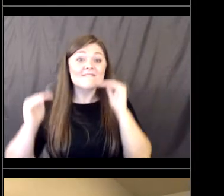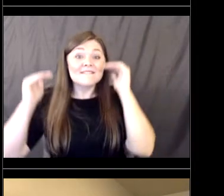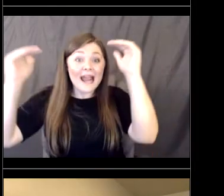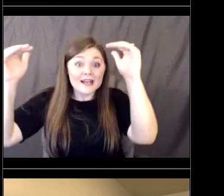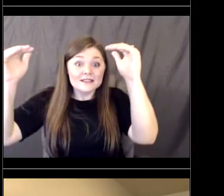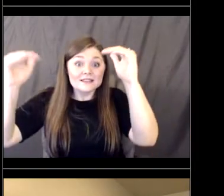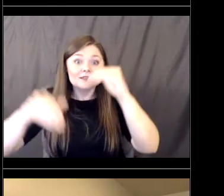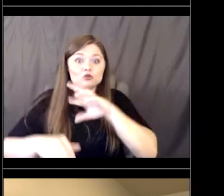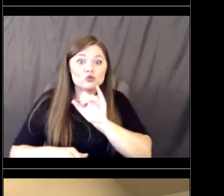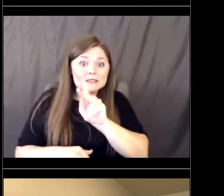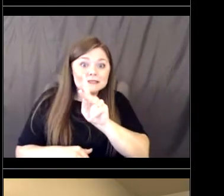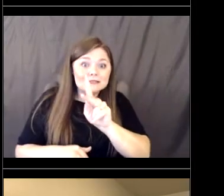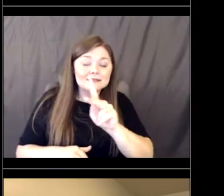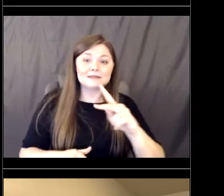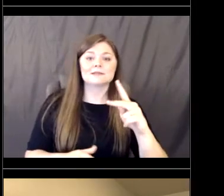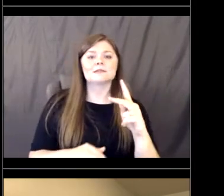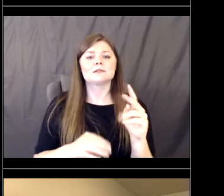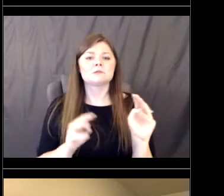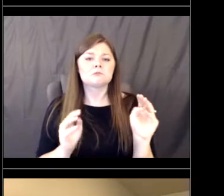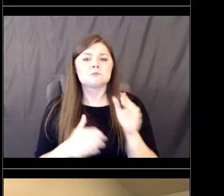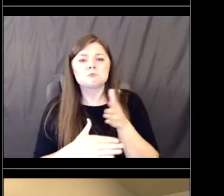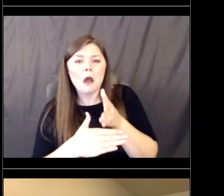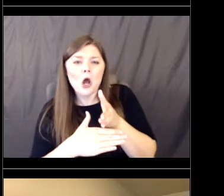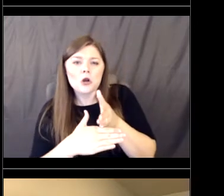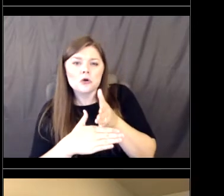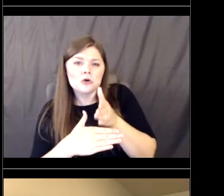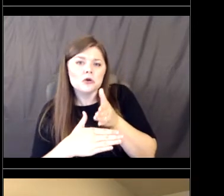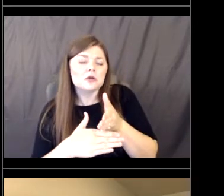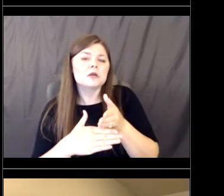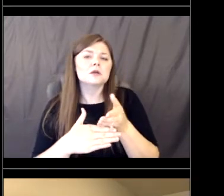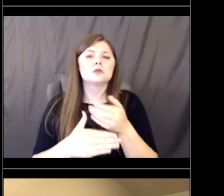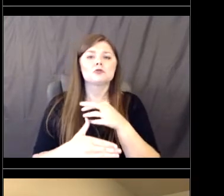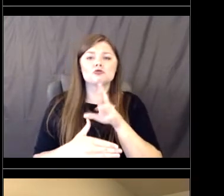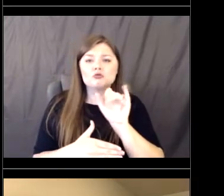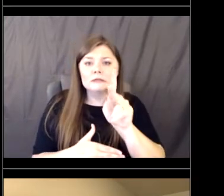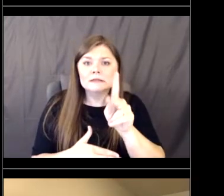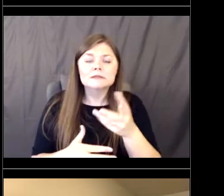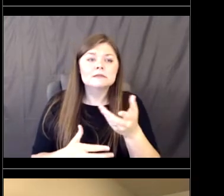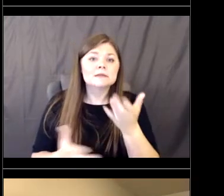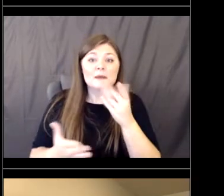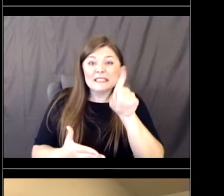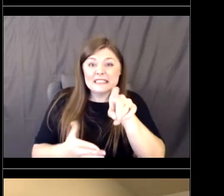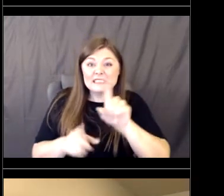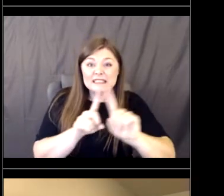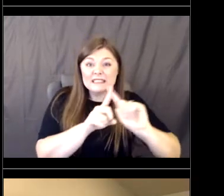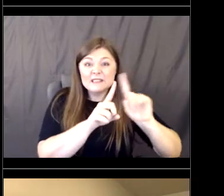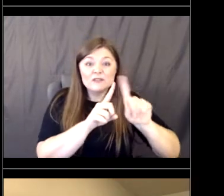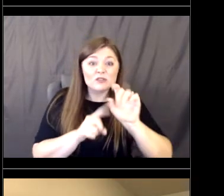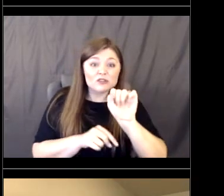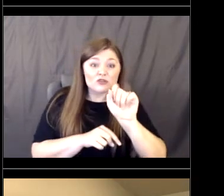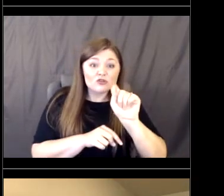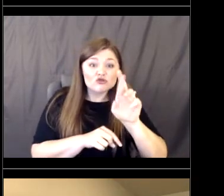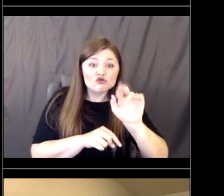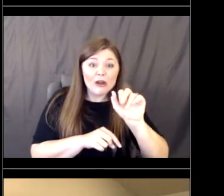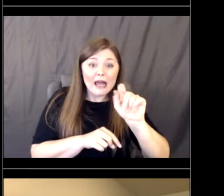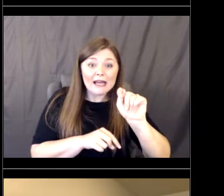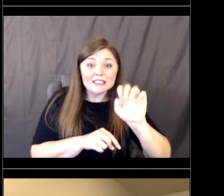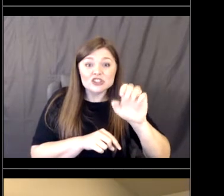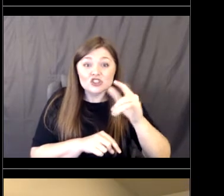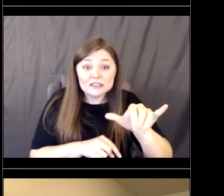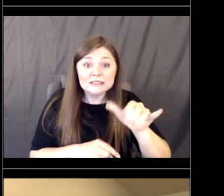that you might want to consider a different strategy, or you may want to really prepare a little bit more in